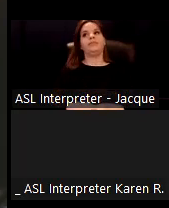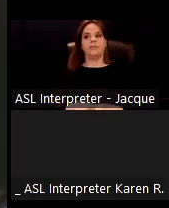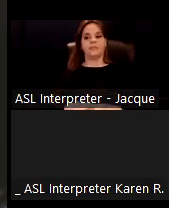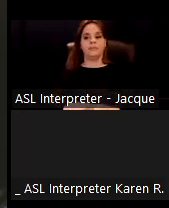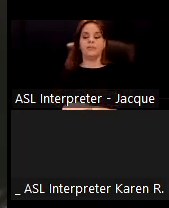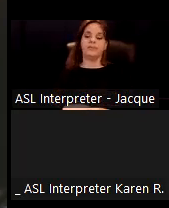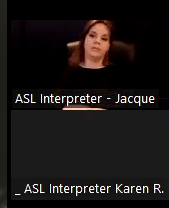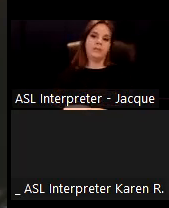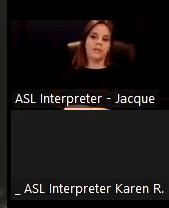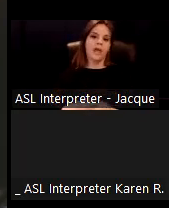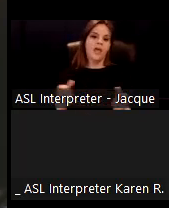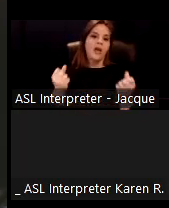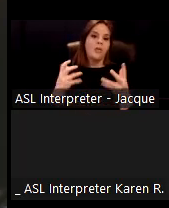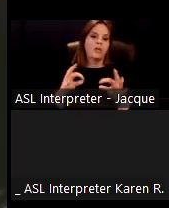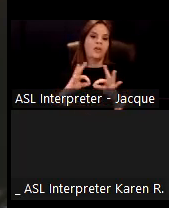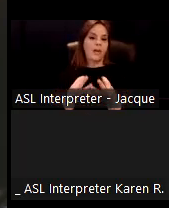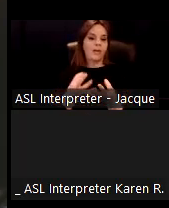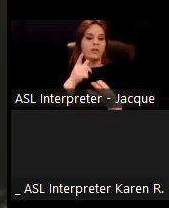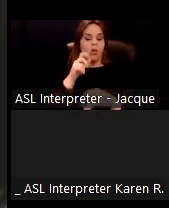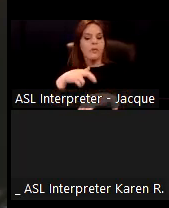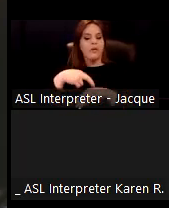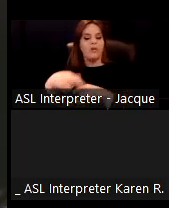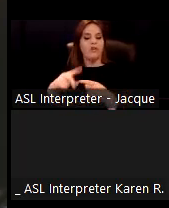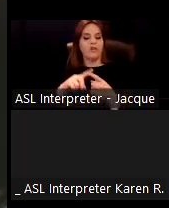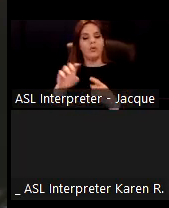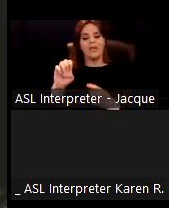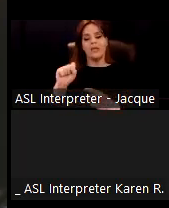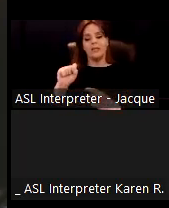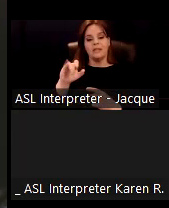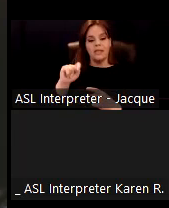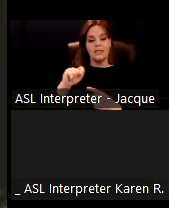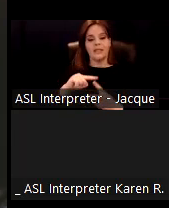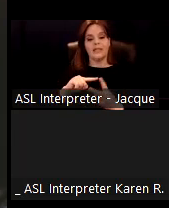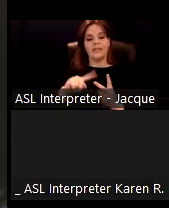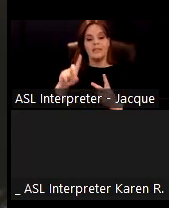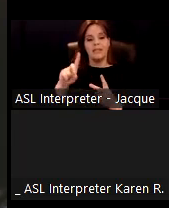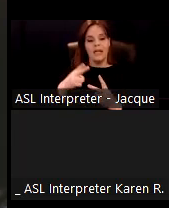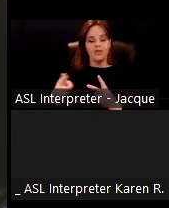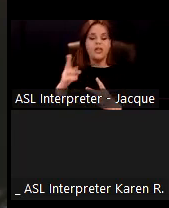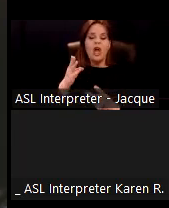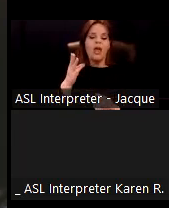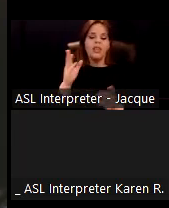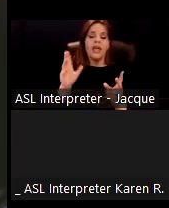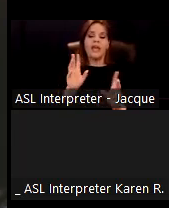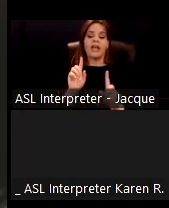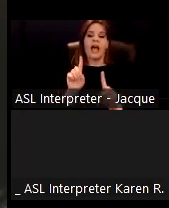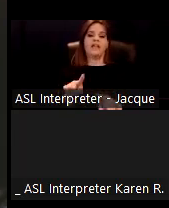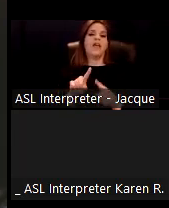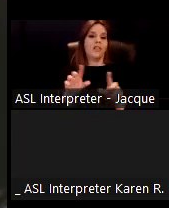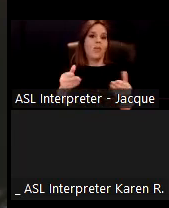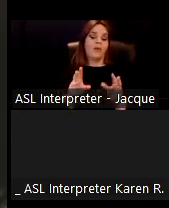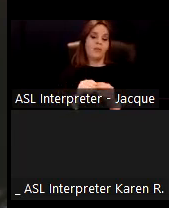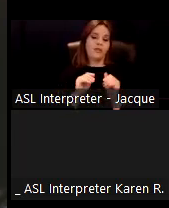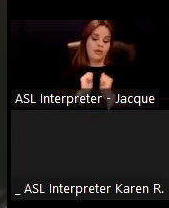being referred to ESIT, DHH, they might attend the welcome session together, but then we would be able to